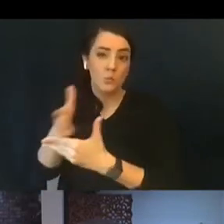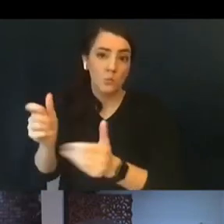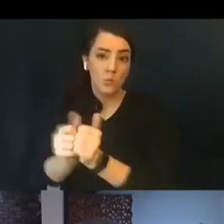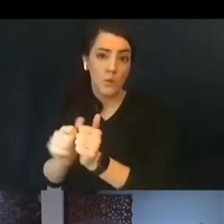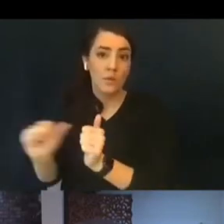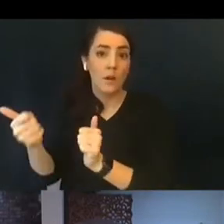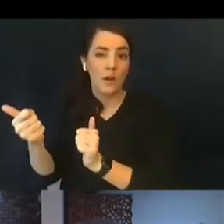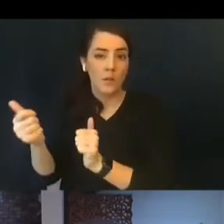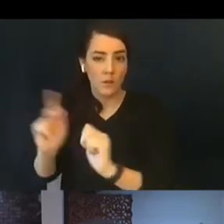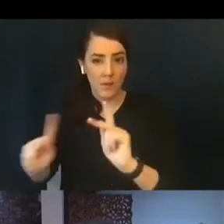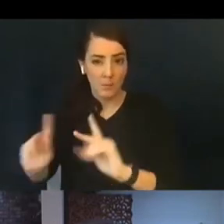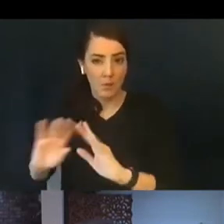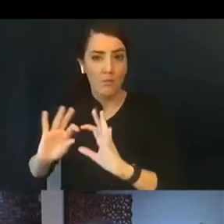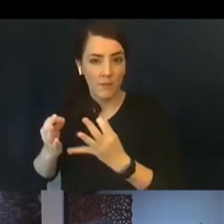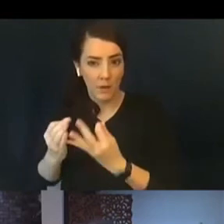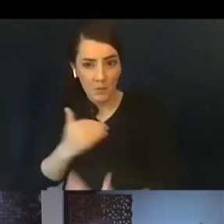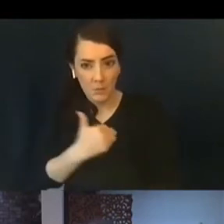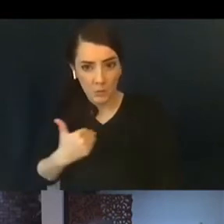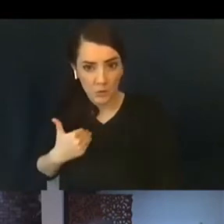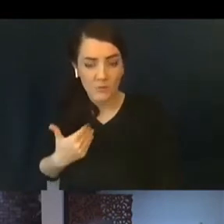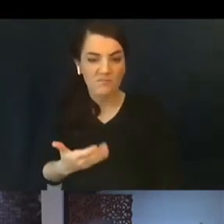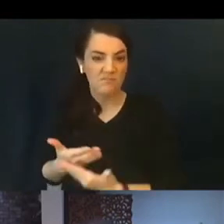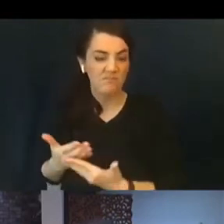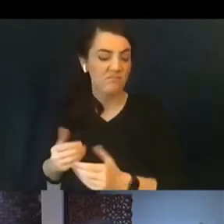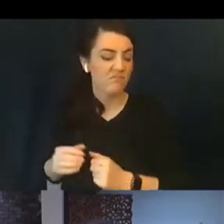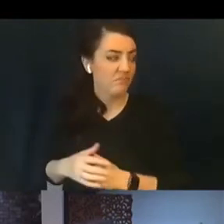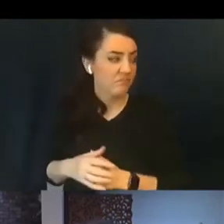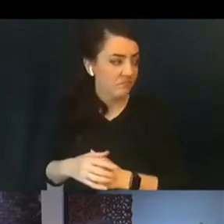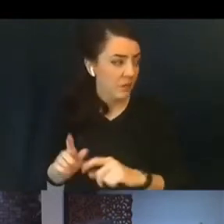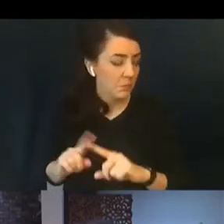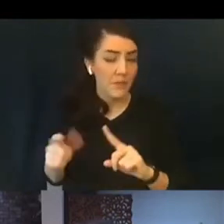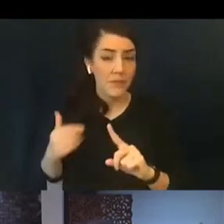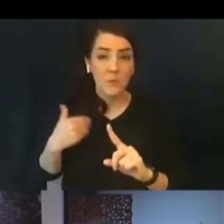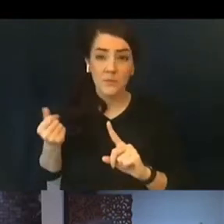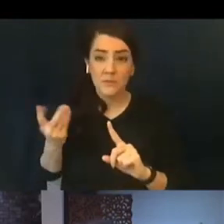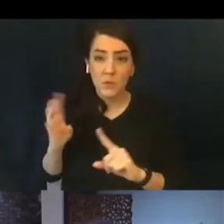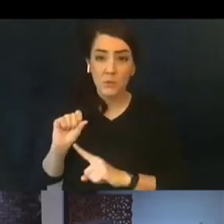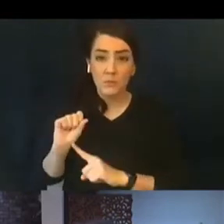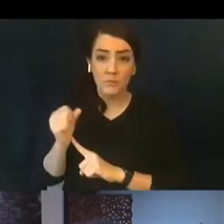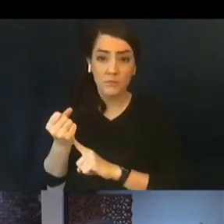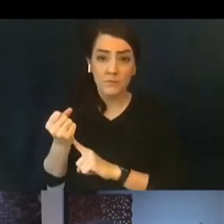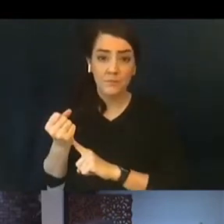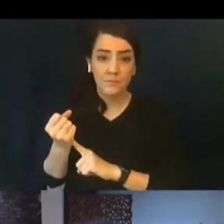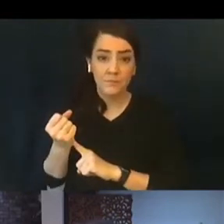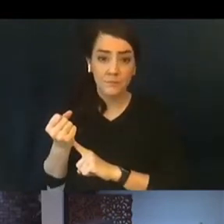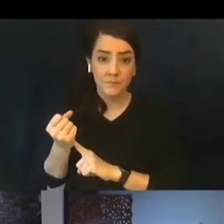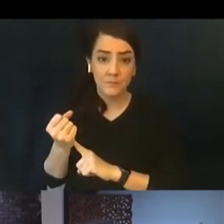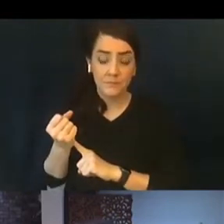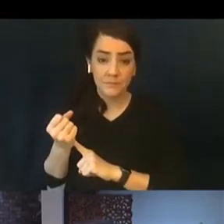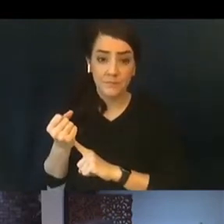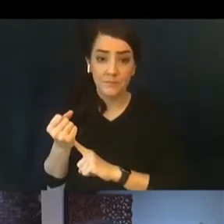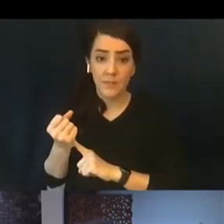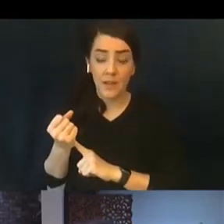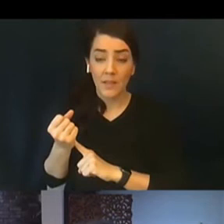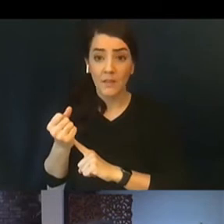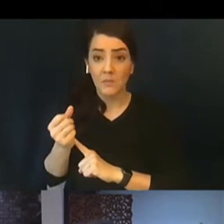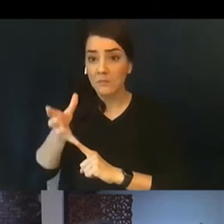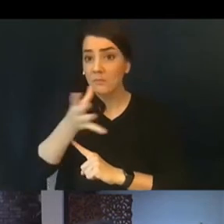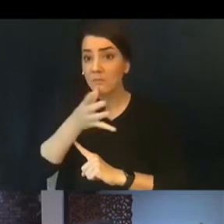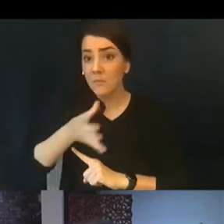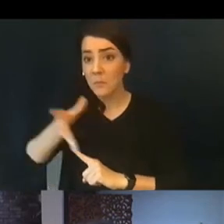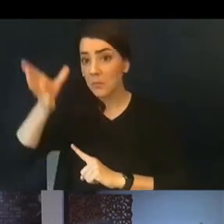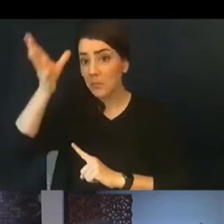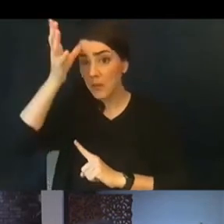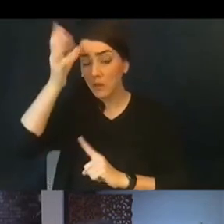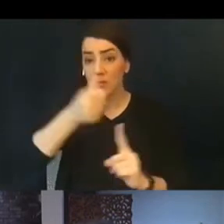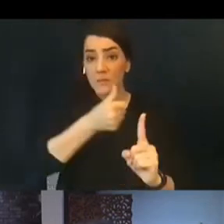But there were also instances where desperate parents would go